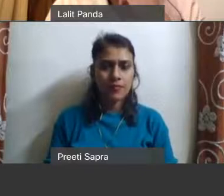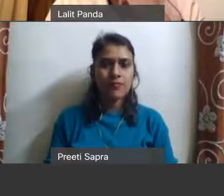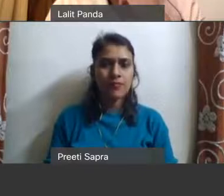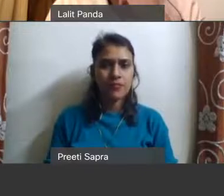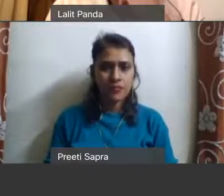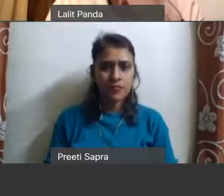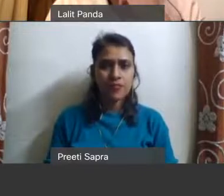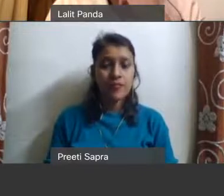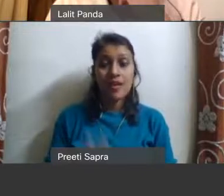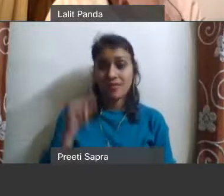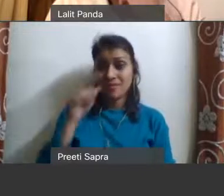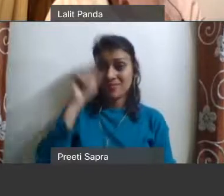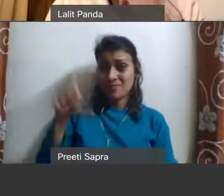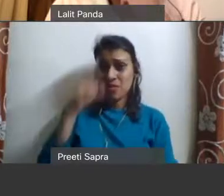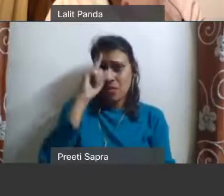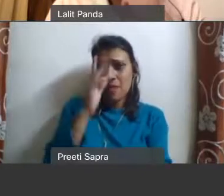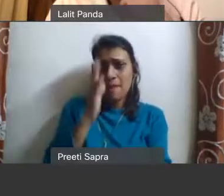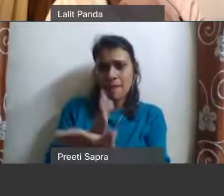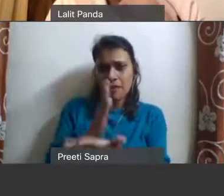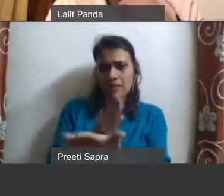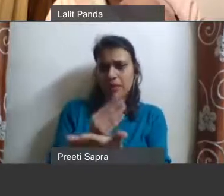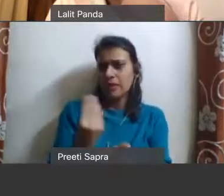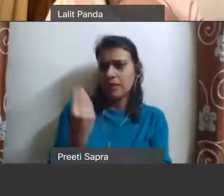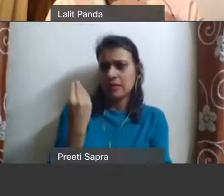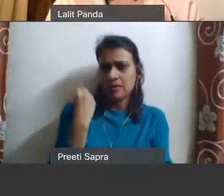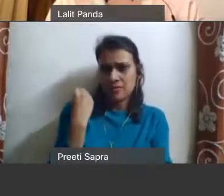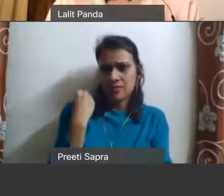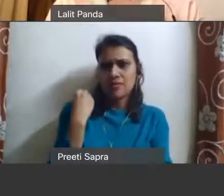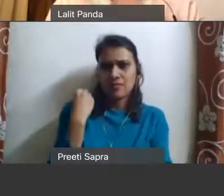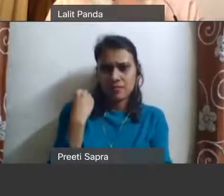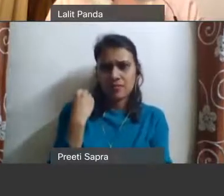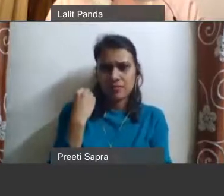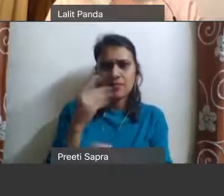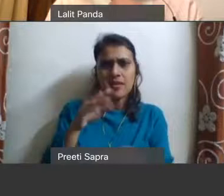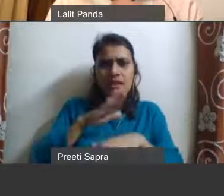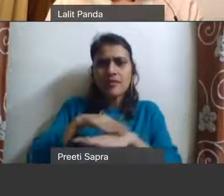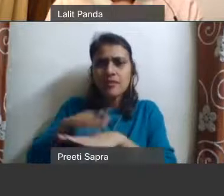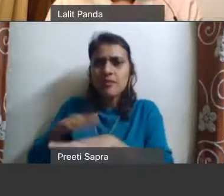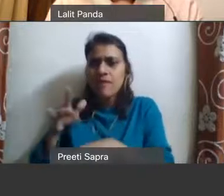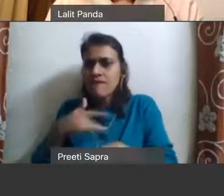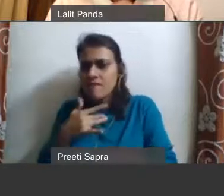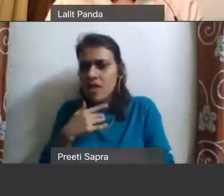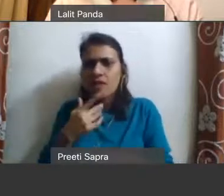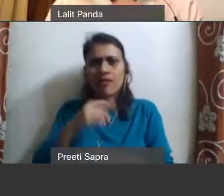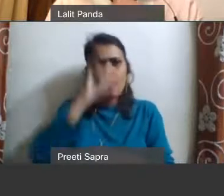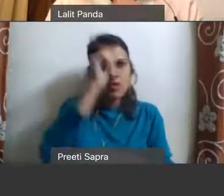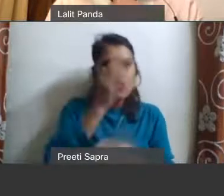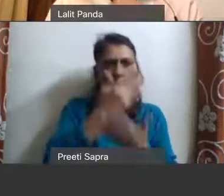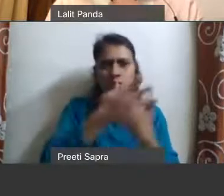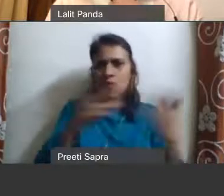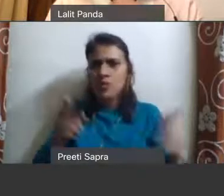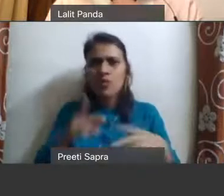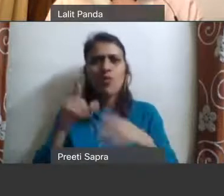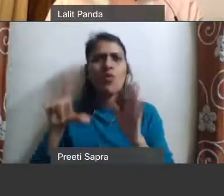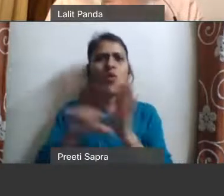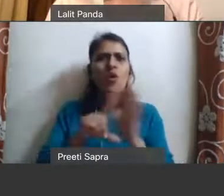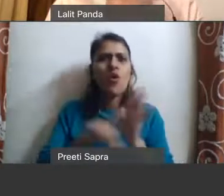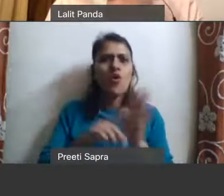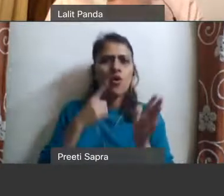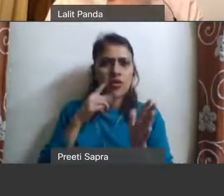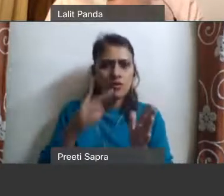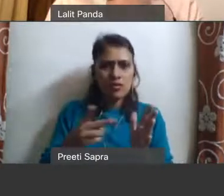although I believe that the recent jurisprudence on discrimination law has been a fantastic contribution